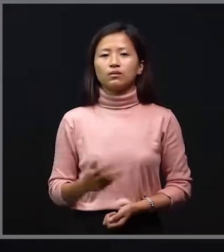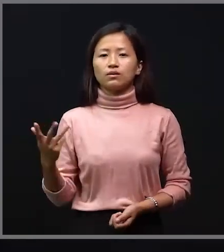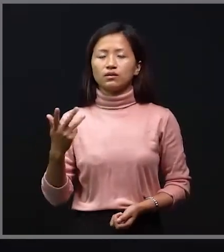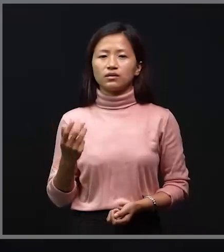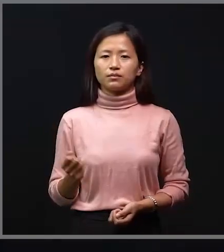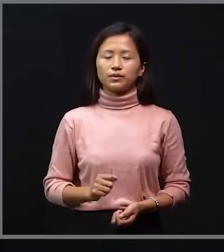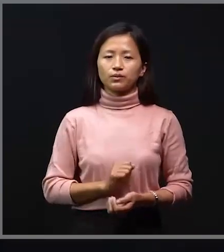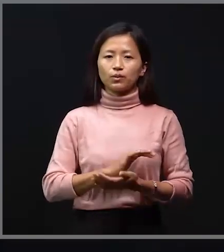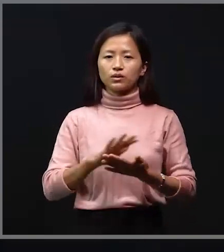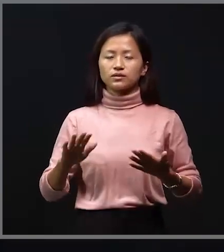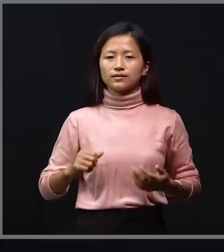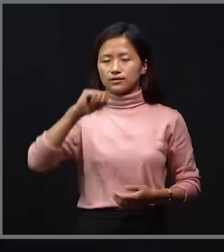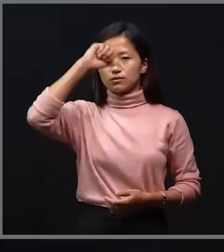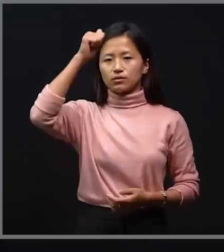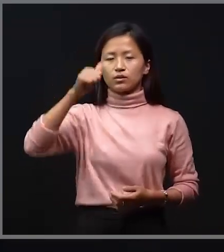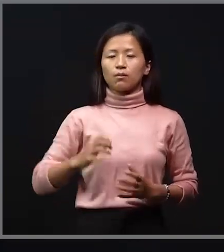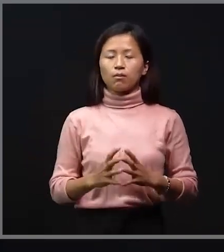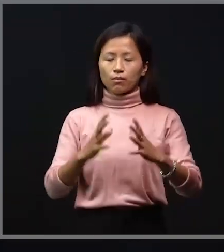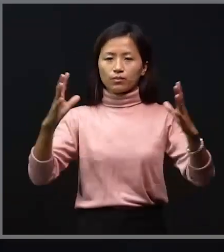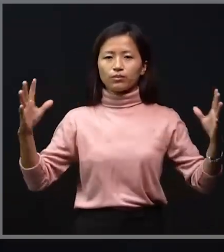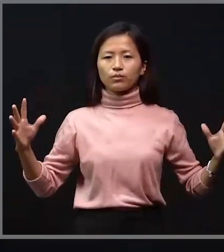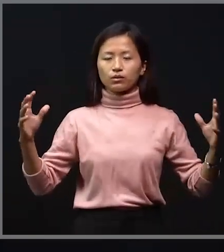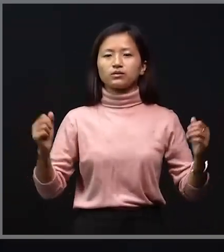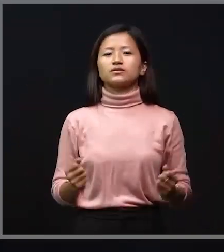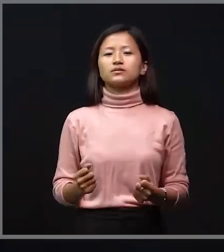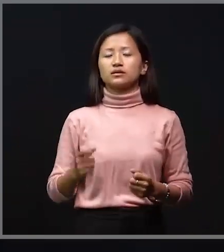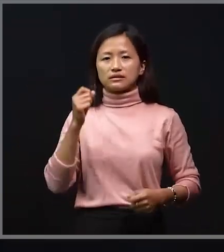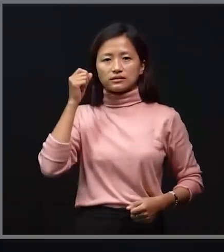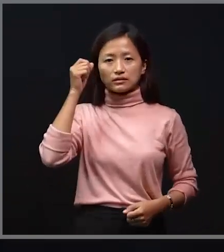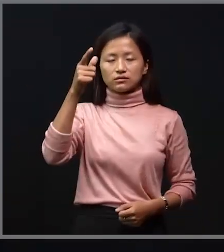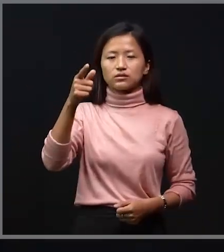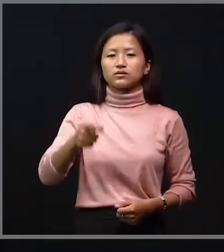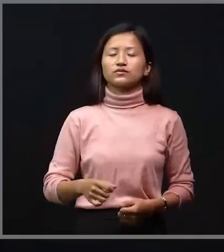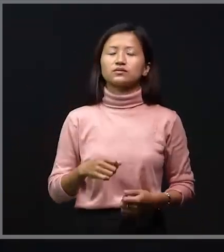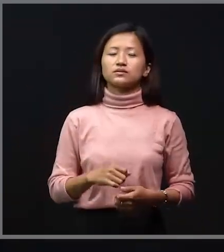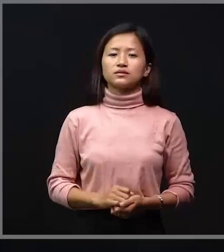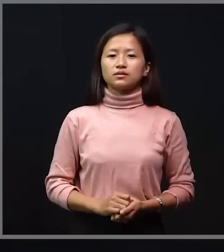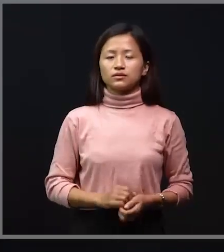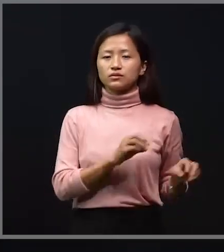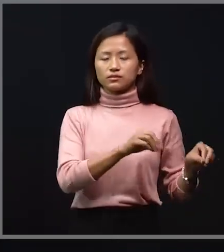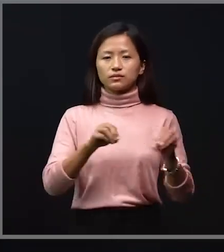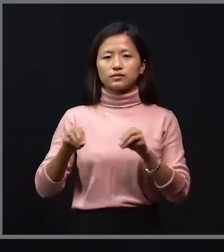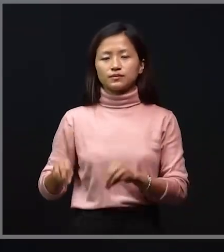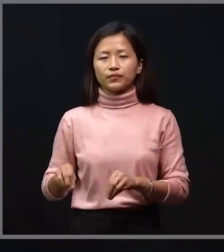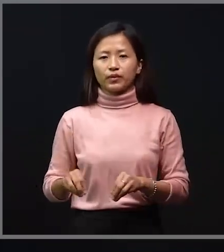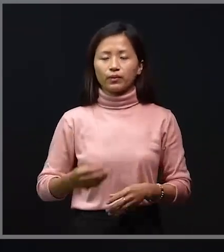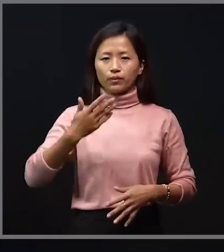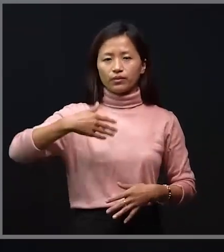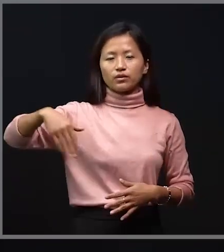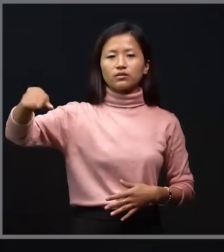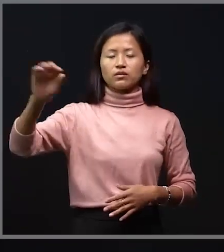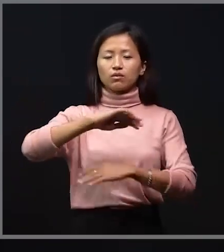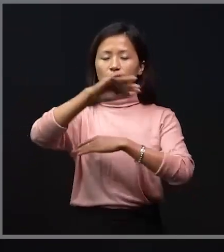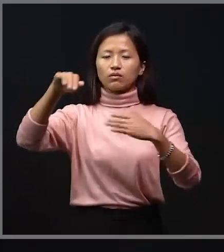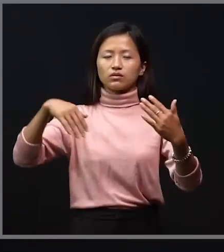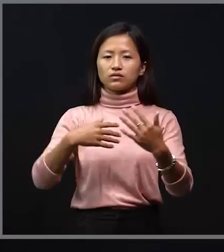it made the Indians become more bolder. Okay, they became more angrier, so to say, and the movement went on all